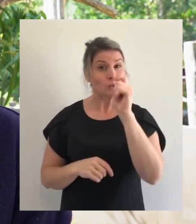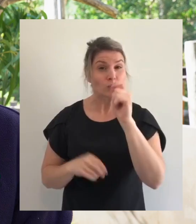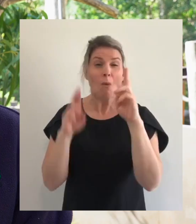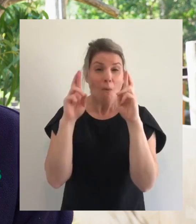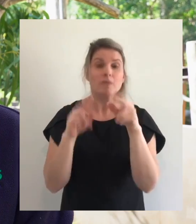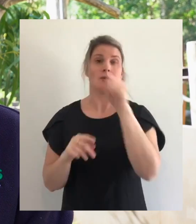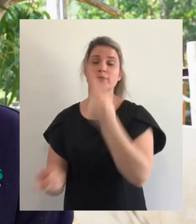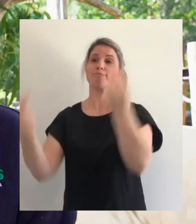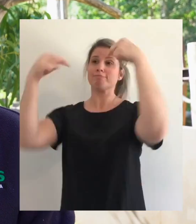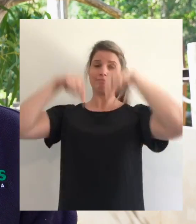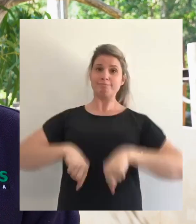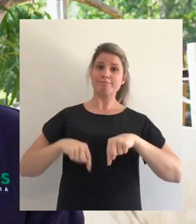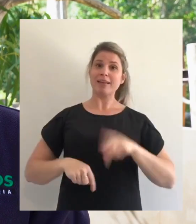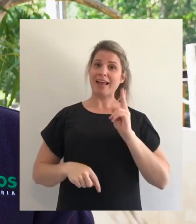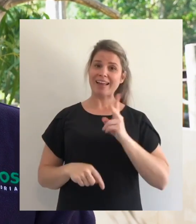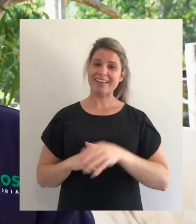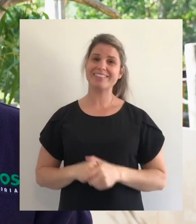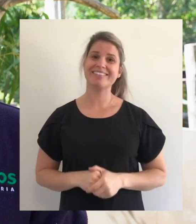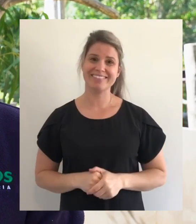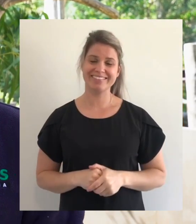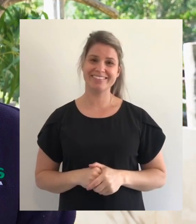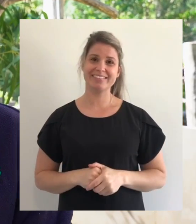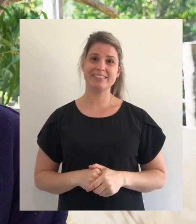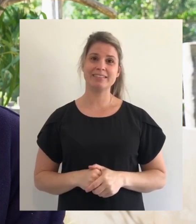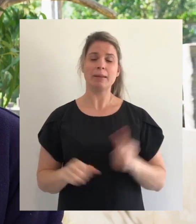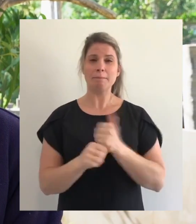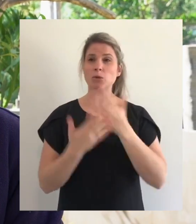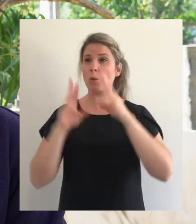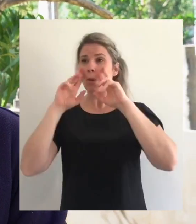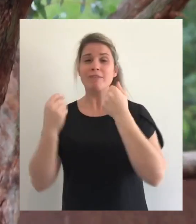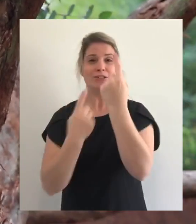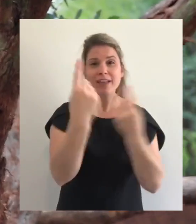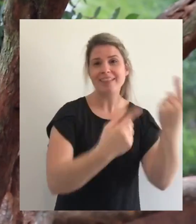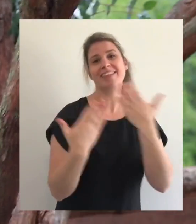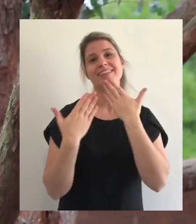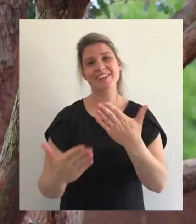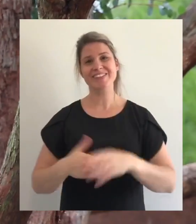be able to come and see us again out here. In the meantime, look after each other. Thanks, guys.